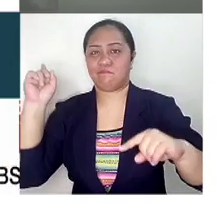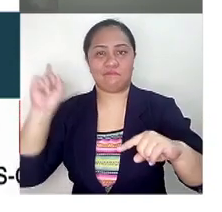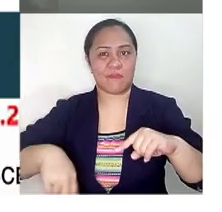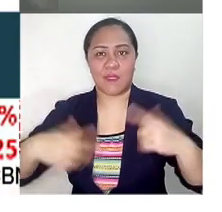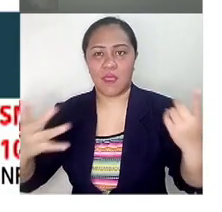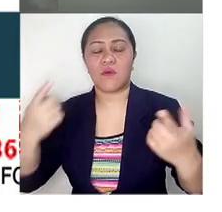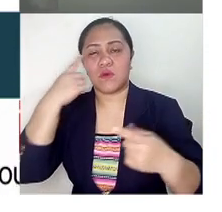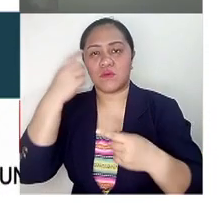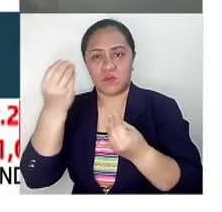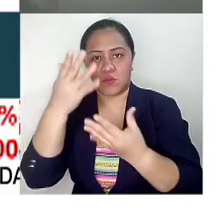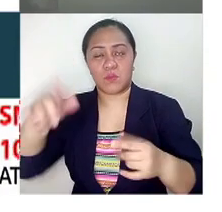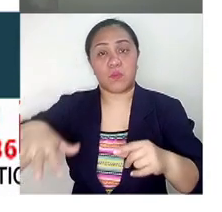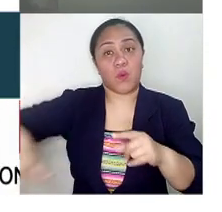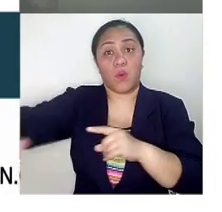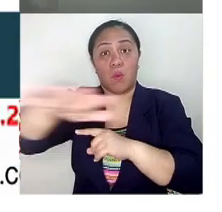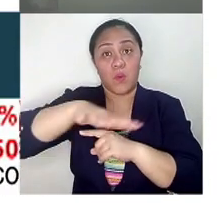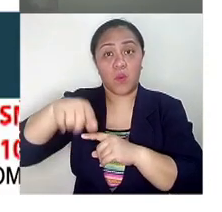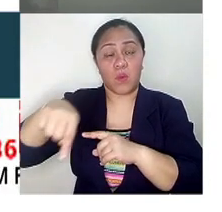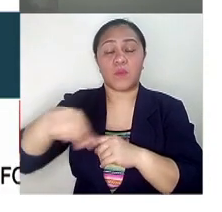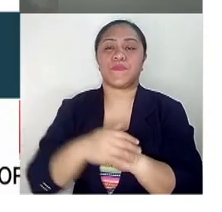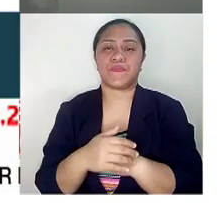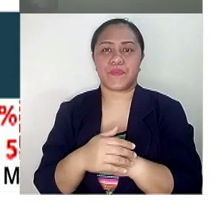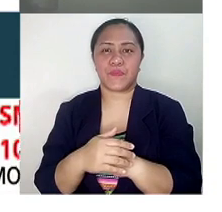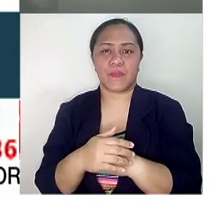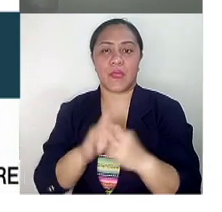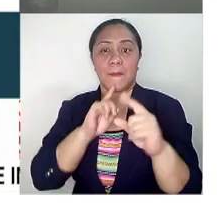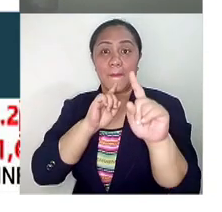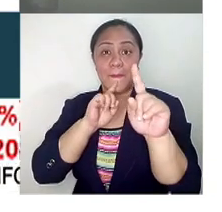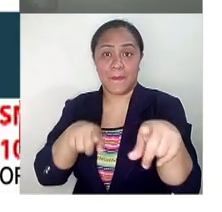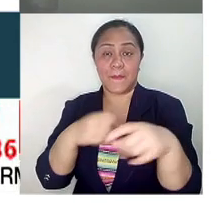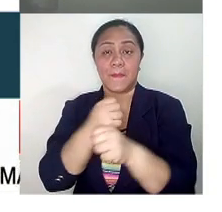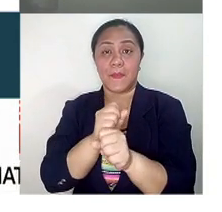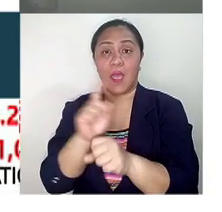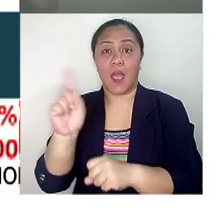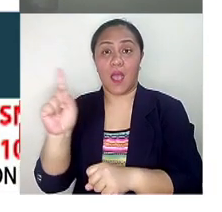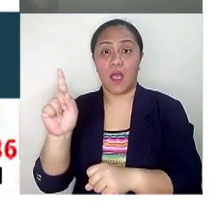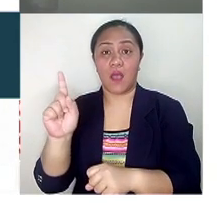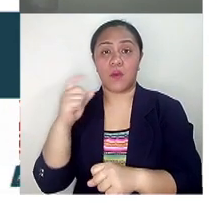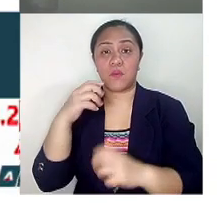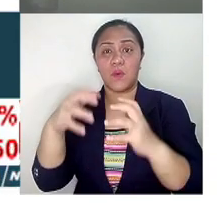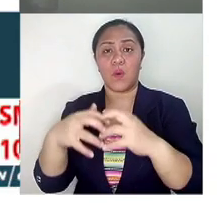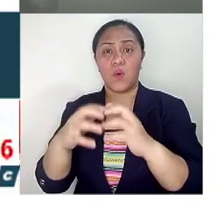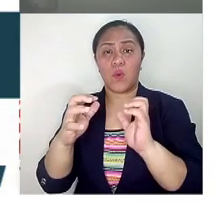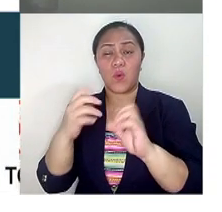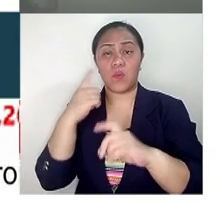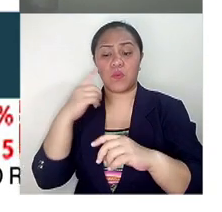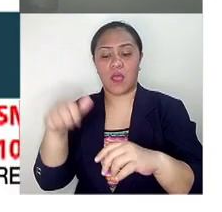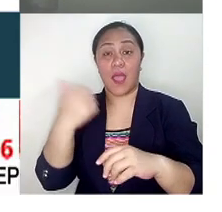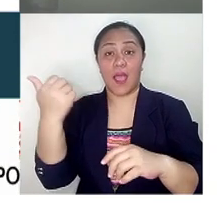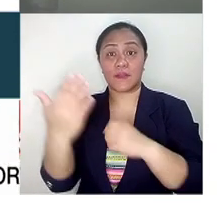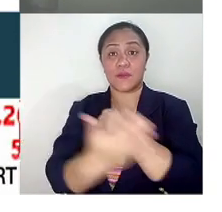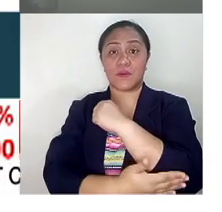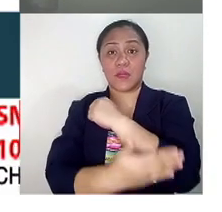in this area. So the obvious answer in order to make up for that is to build alliances and friendships with other countries that have the